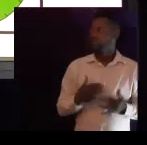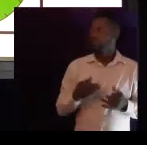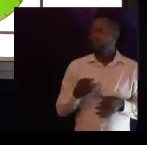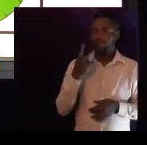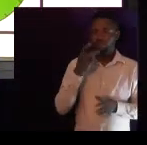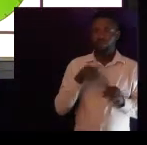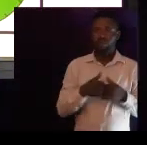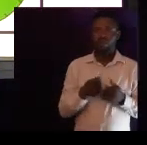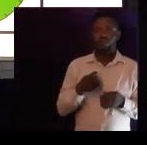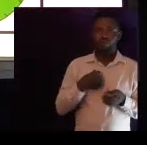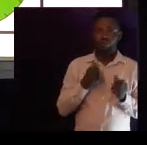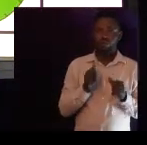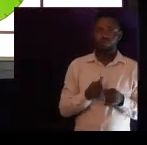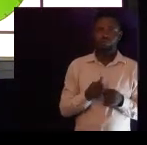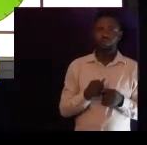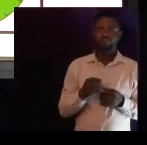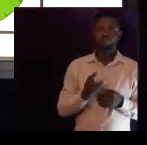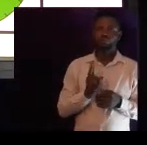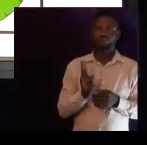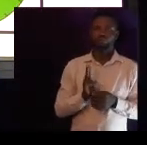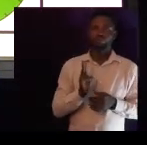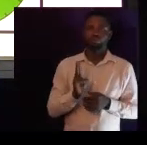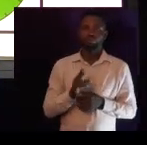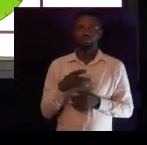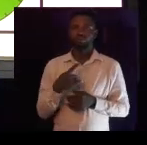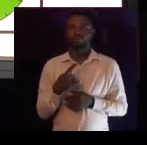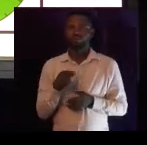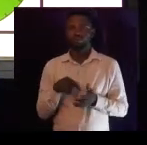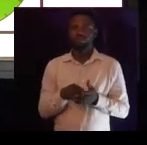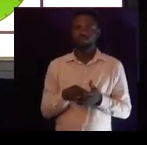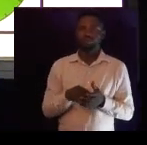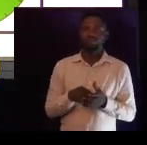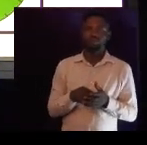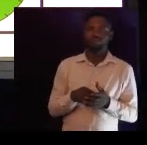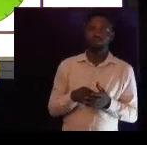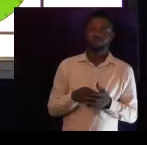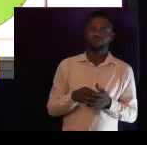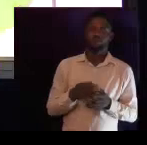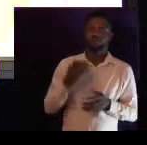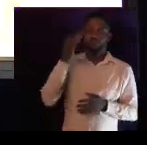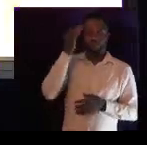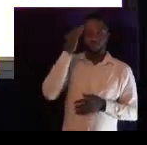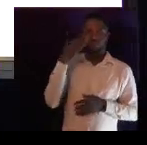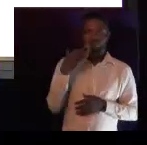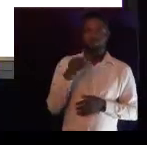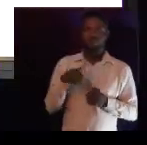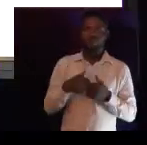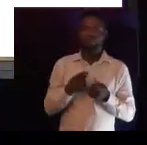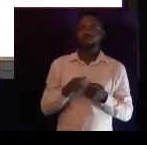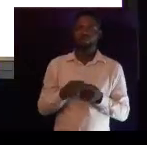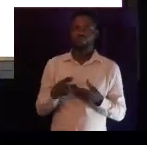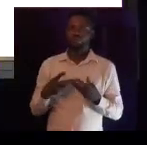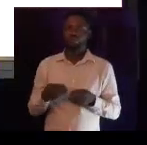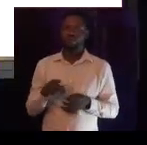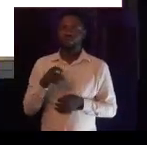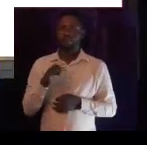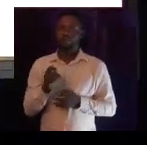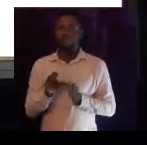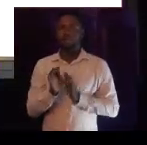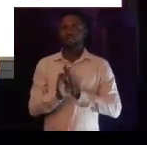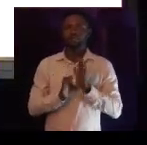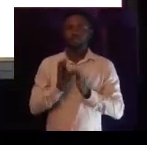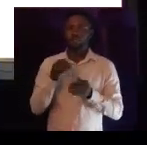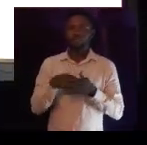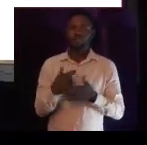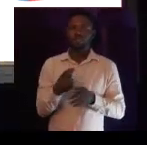sample? So now let's see how we're going to be applying this knowledge of how to solve pie charts